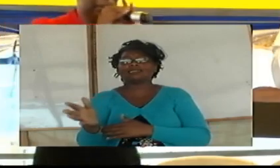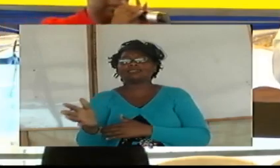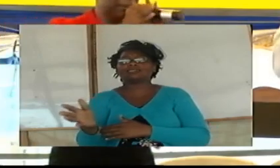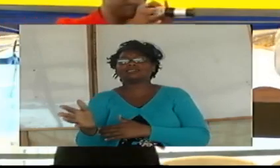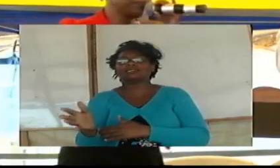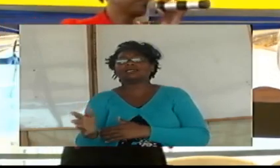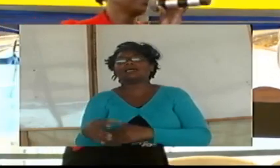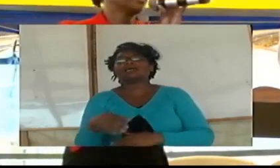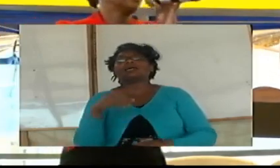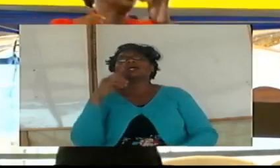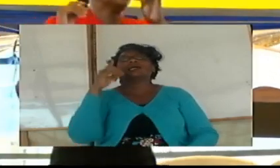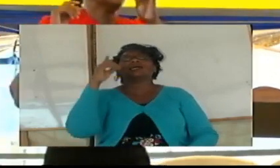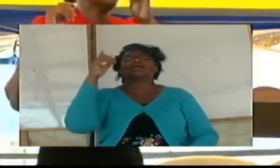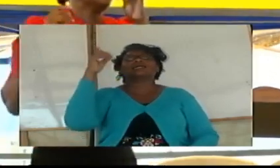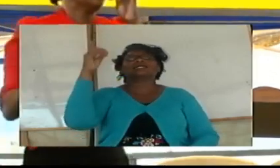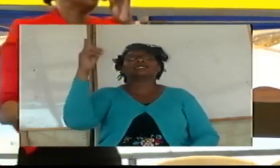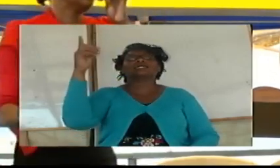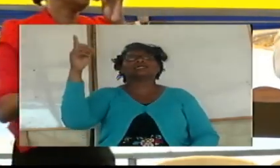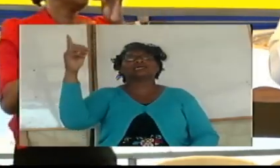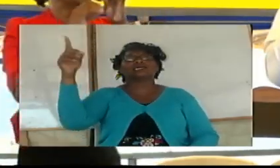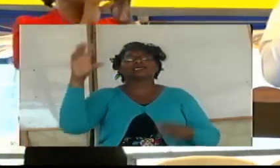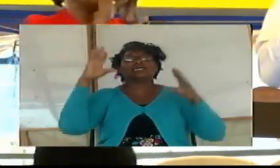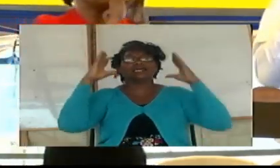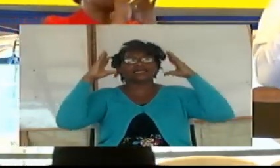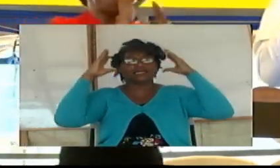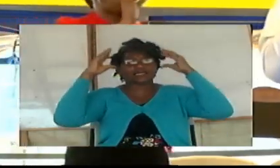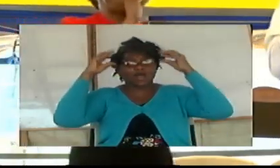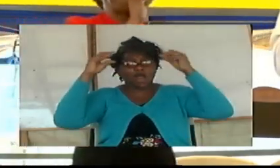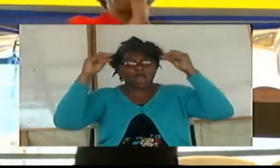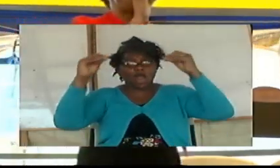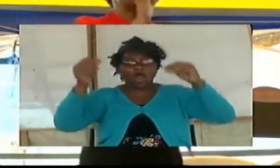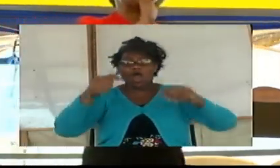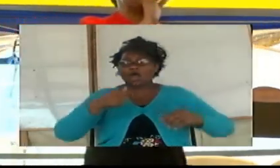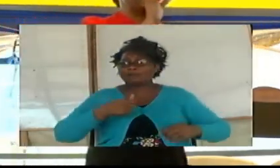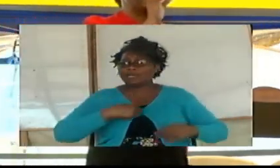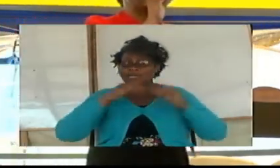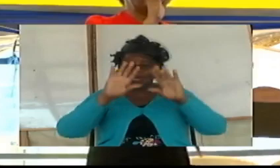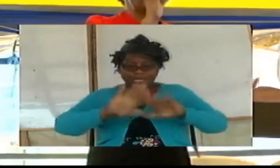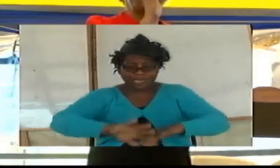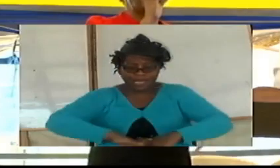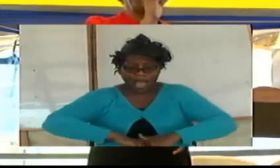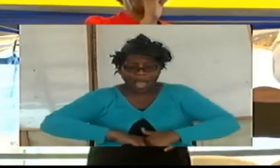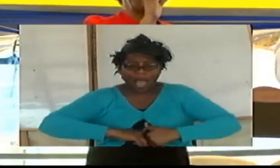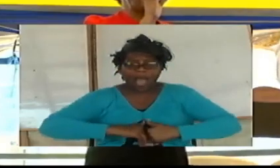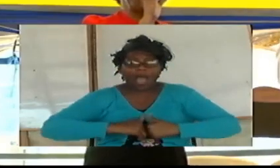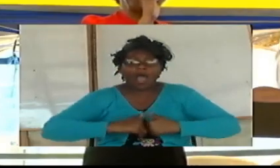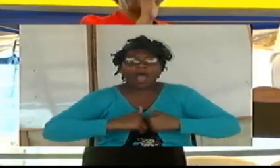away. He taught me how. He taught me